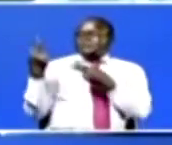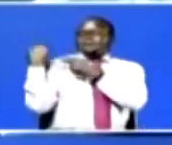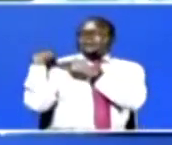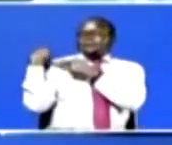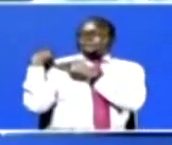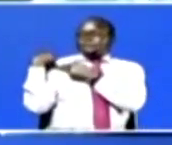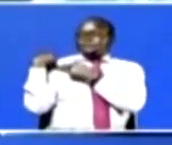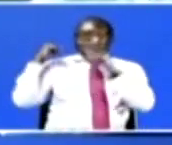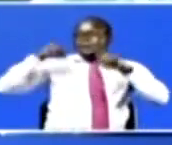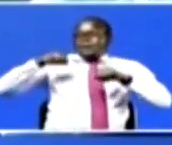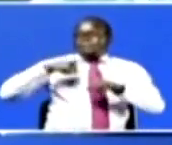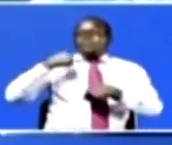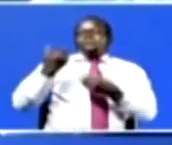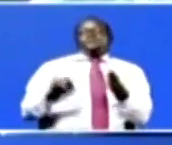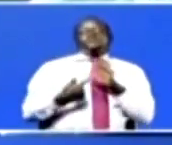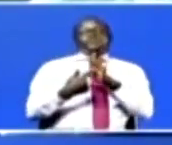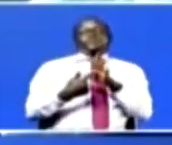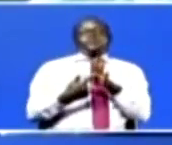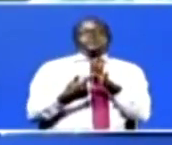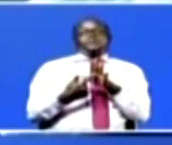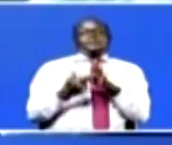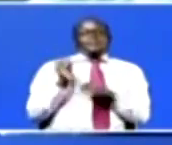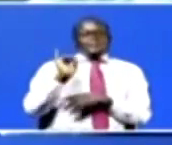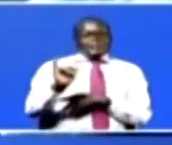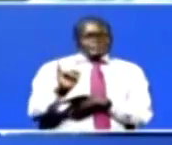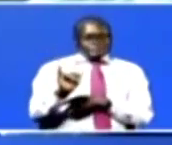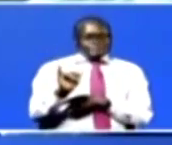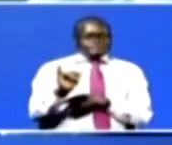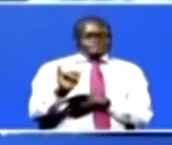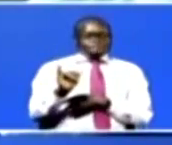and being able to ensure on the ground that